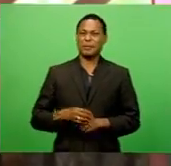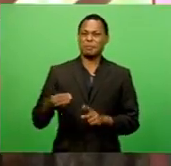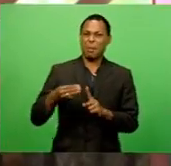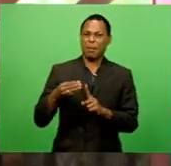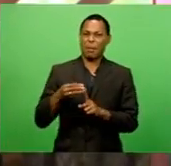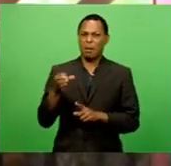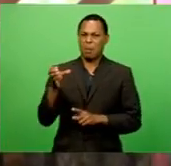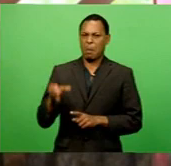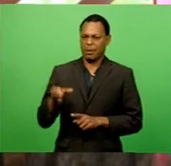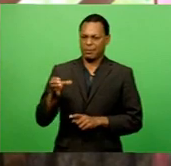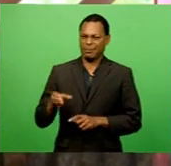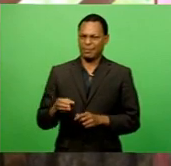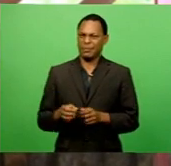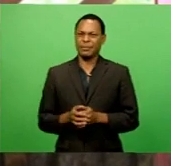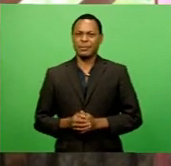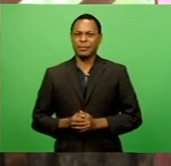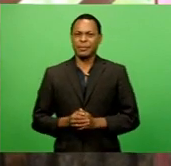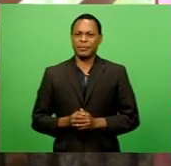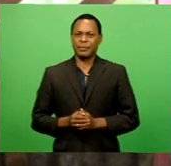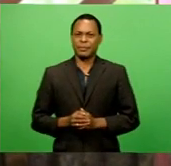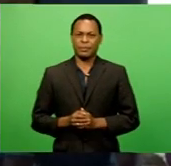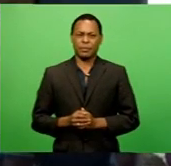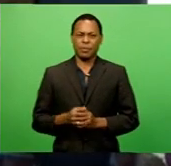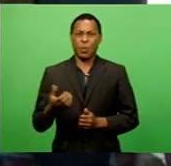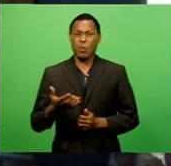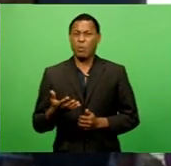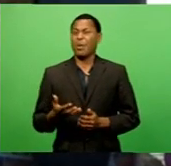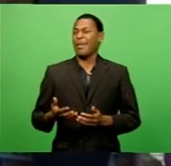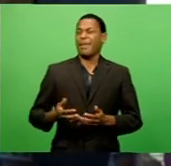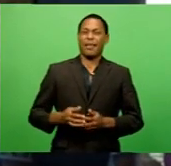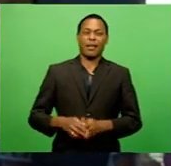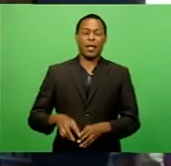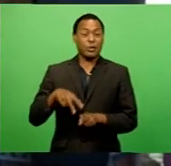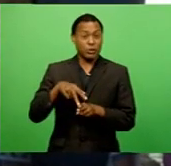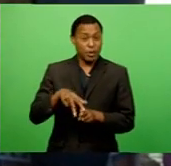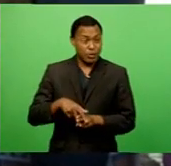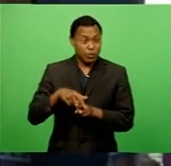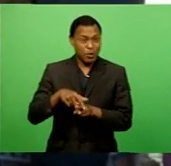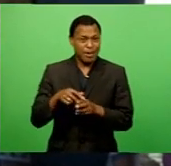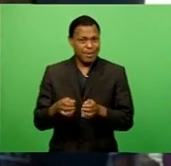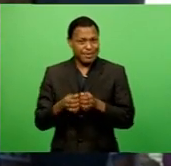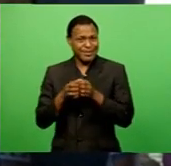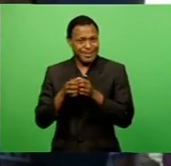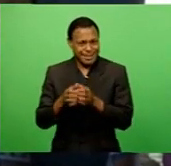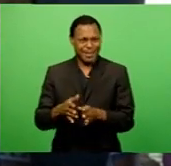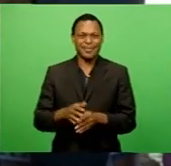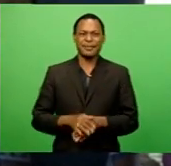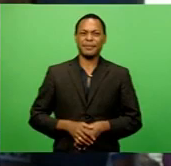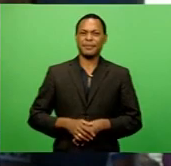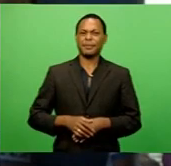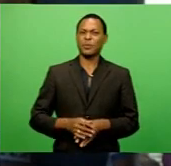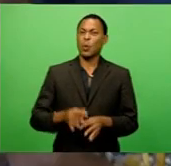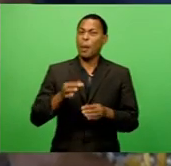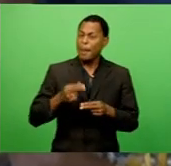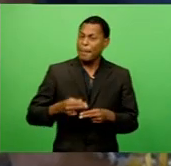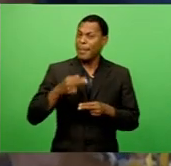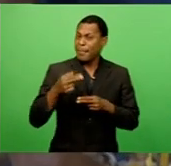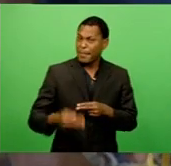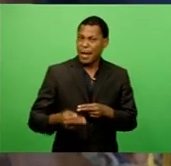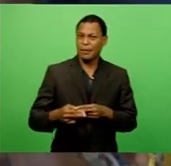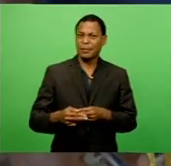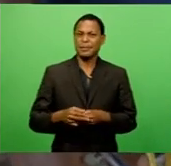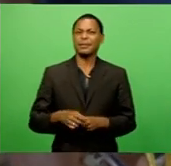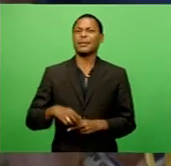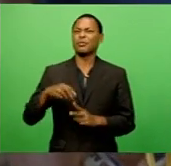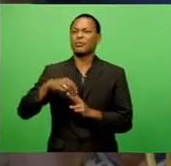implementation yesterday at Wangadra village in Nandronga, with the simultaneous planting of fruit trees being held at